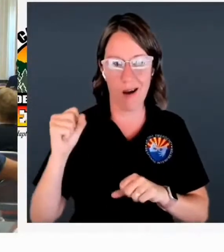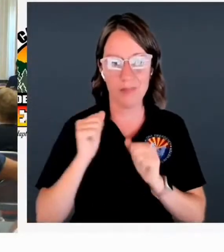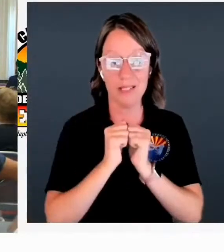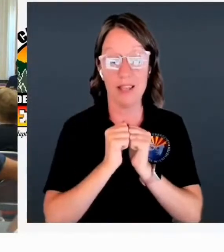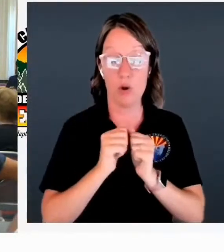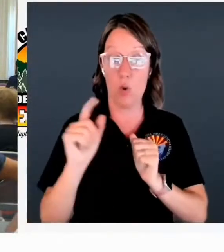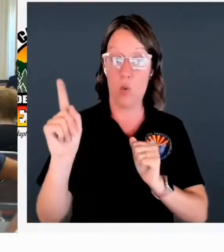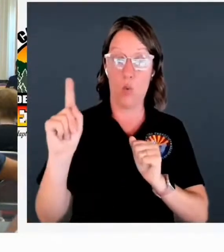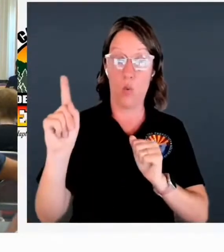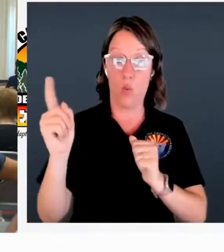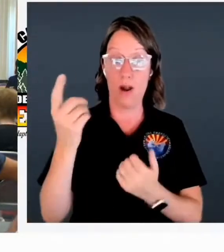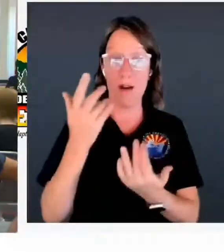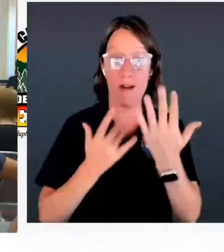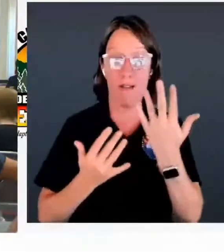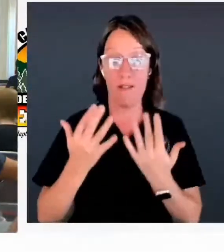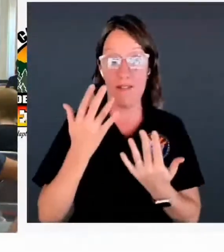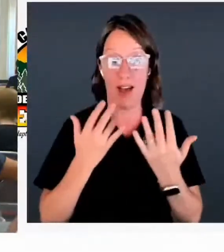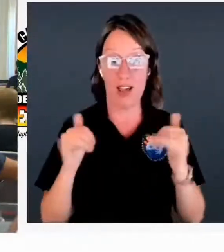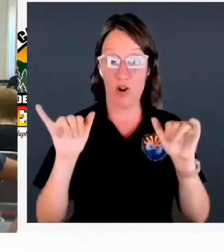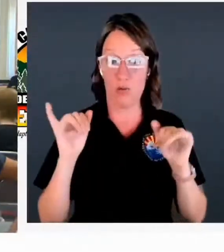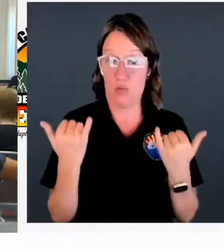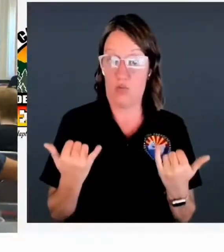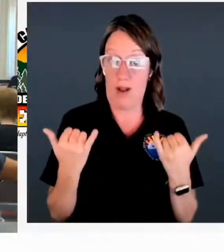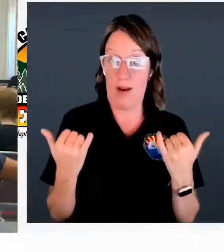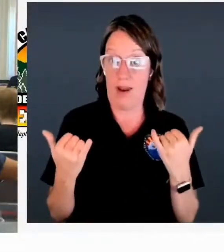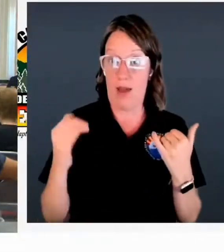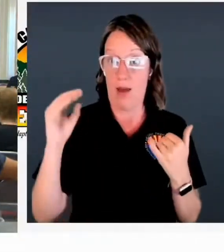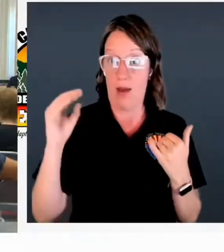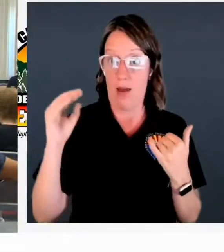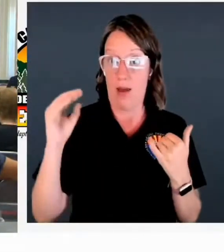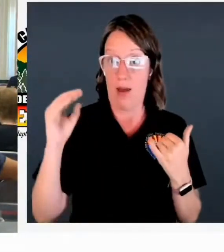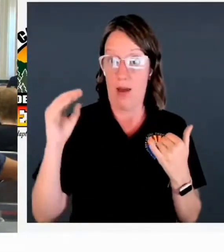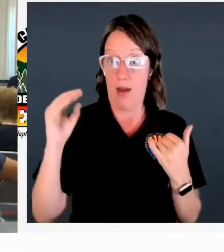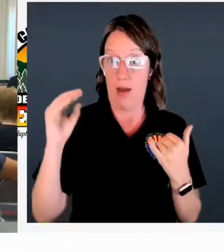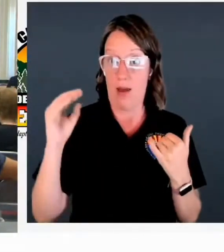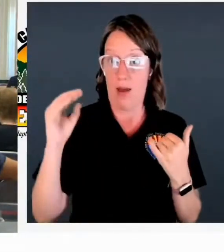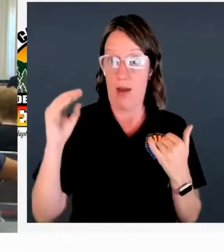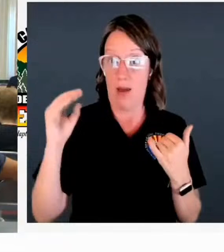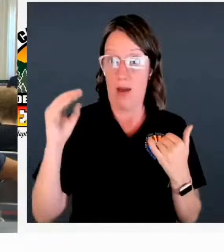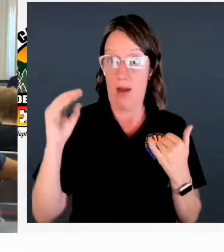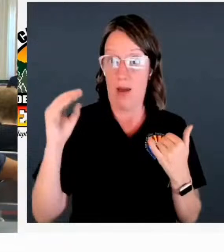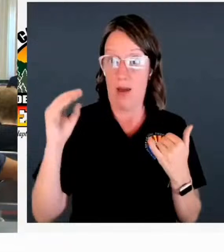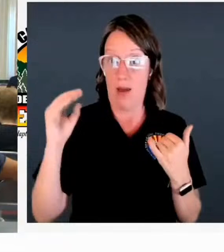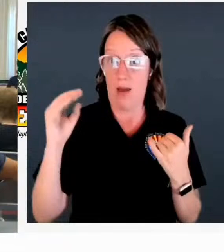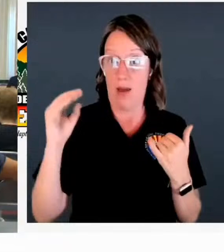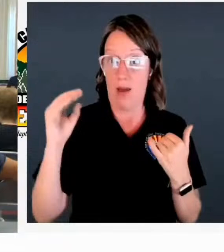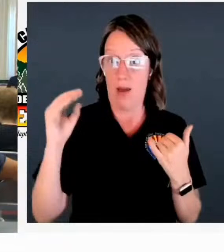sits right now, it's mainly in between the Patterson Creek